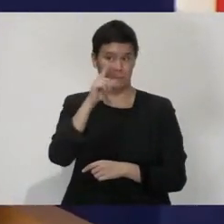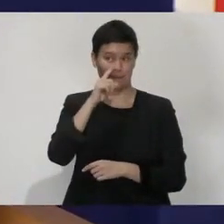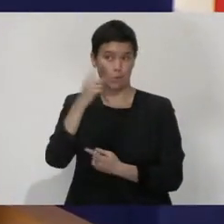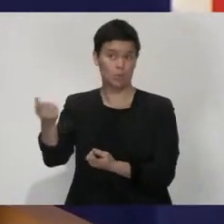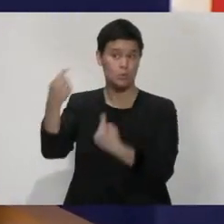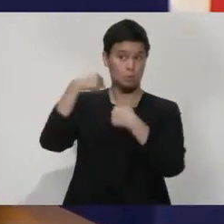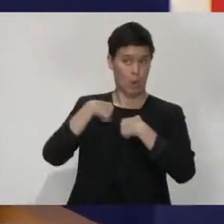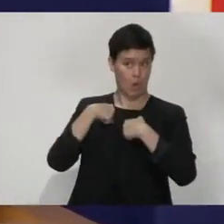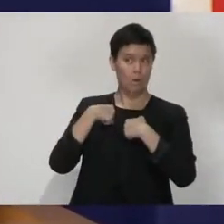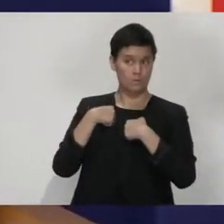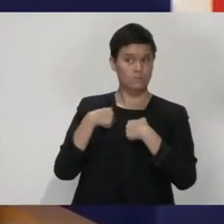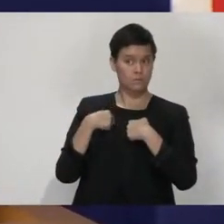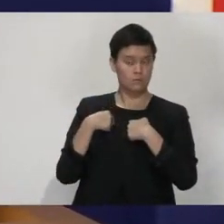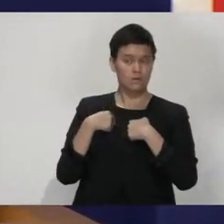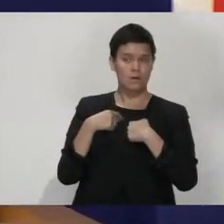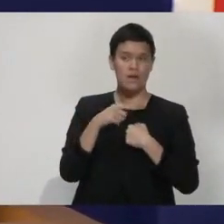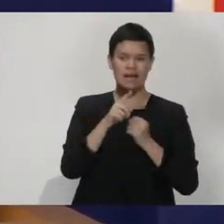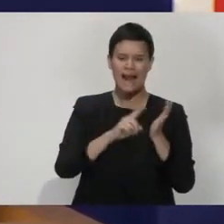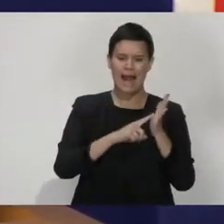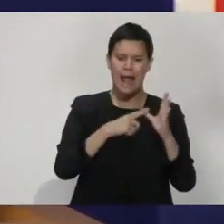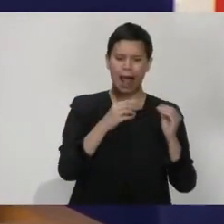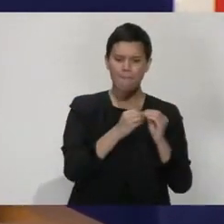could confirm, that Lab